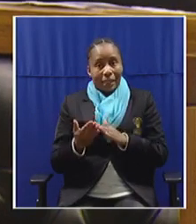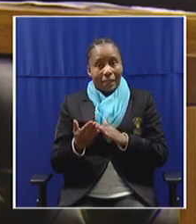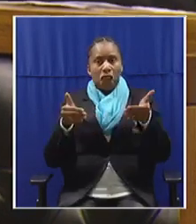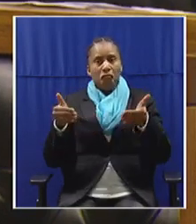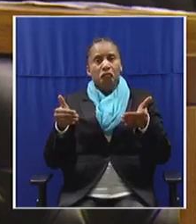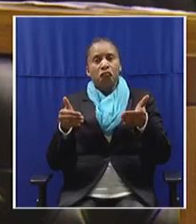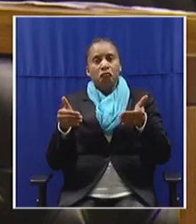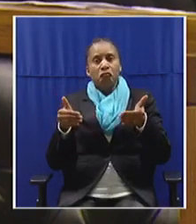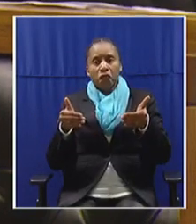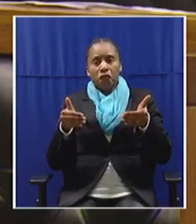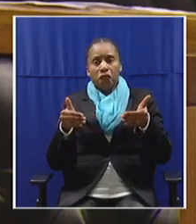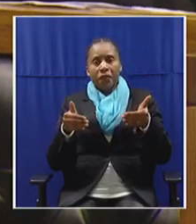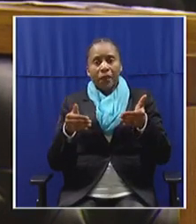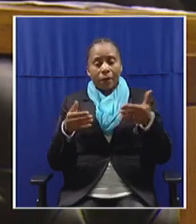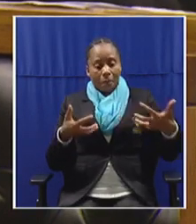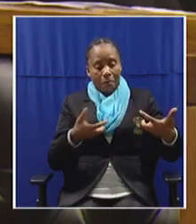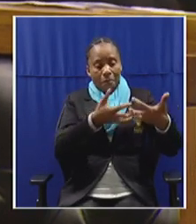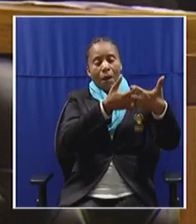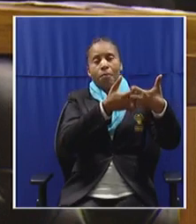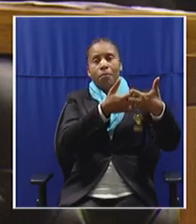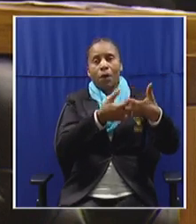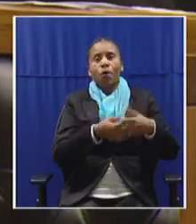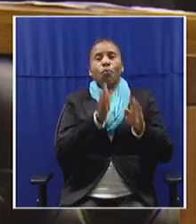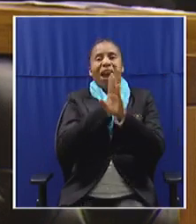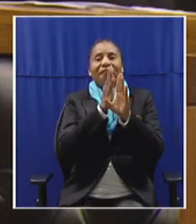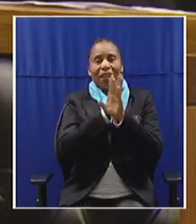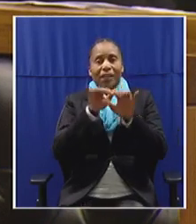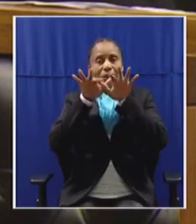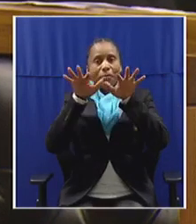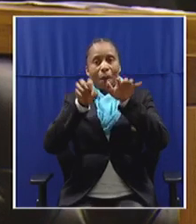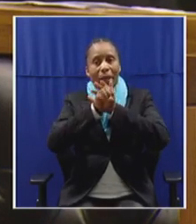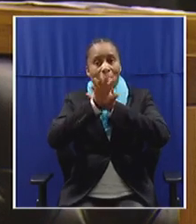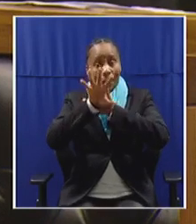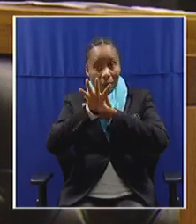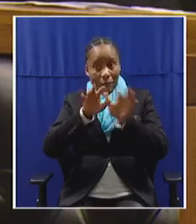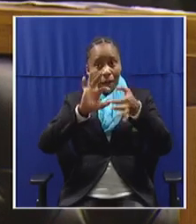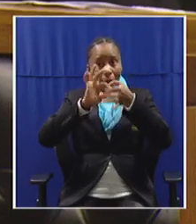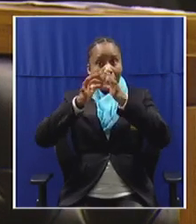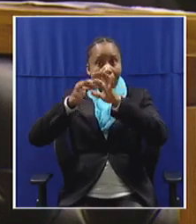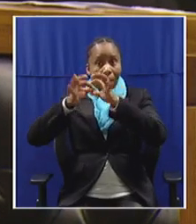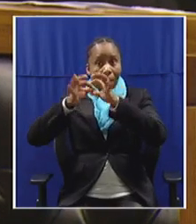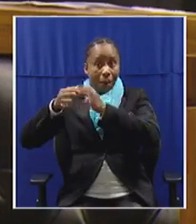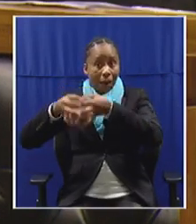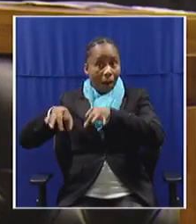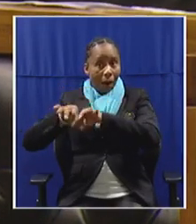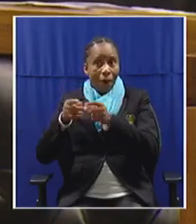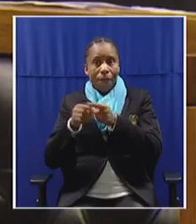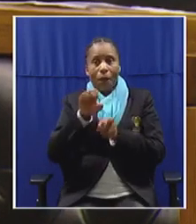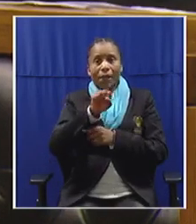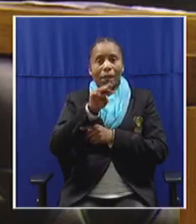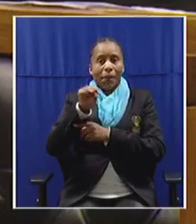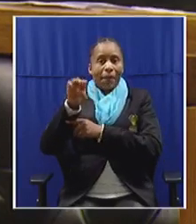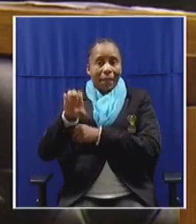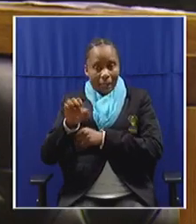linkages to private and public markets and value chains for SMMEs in our special